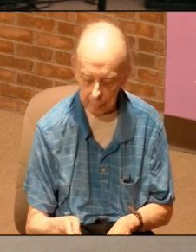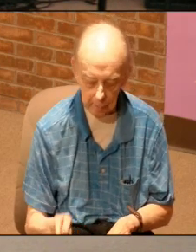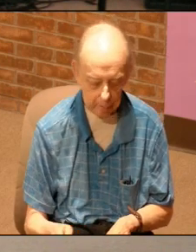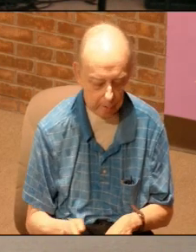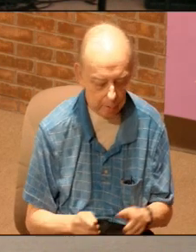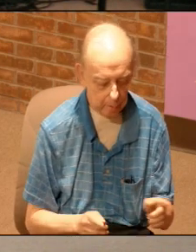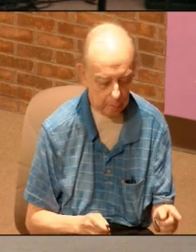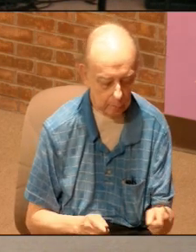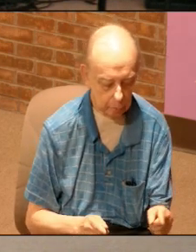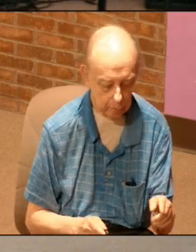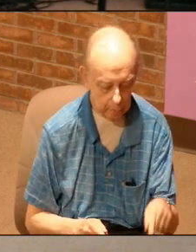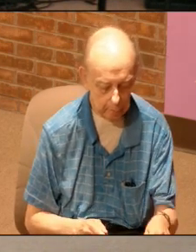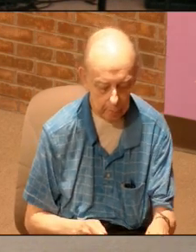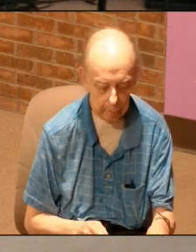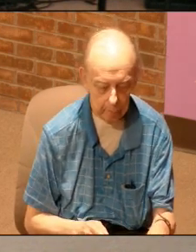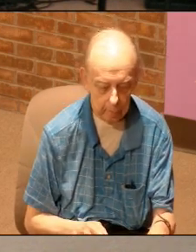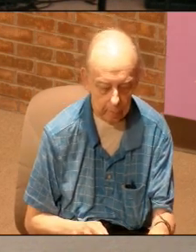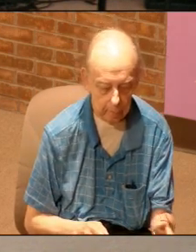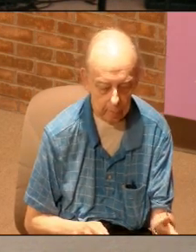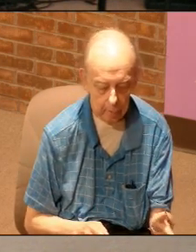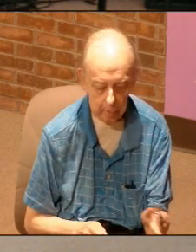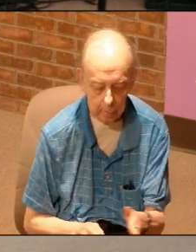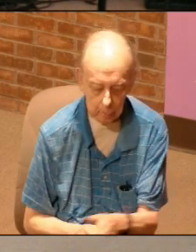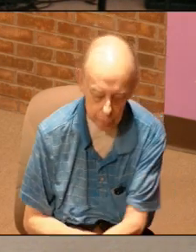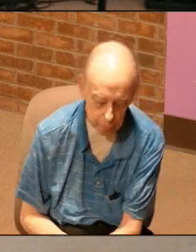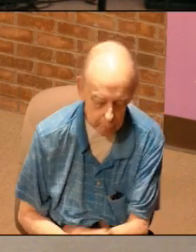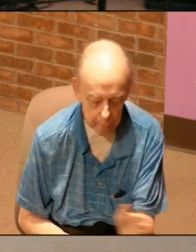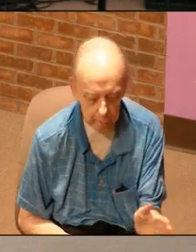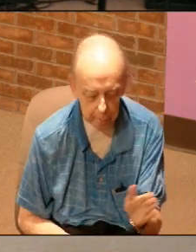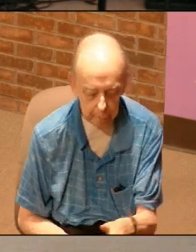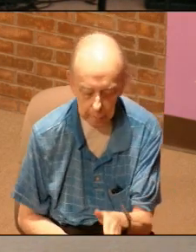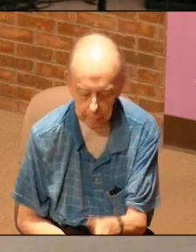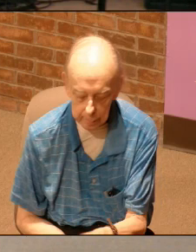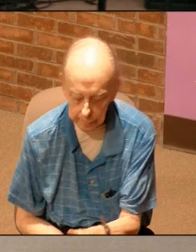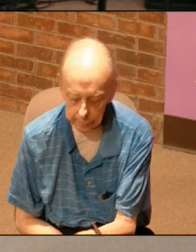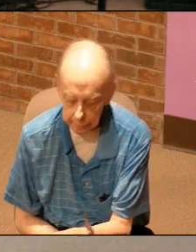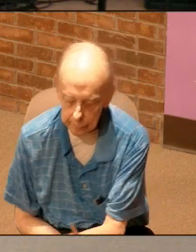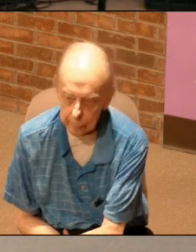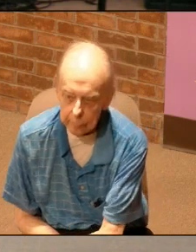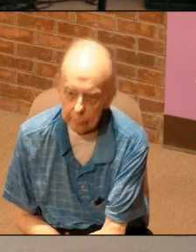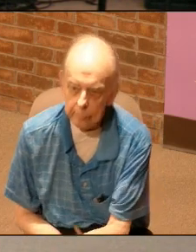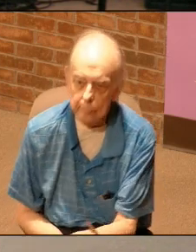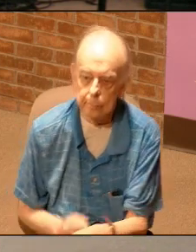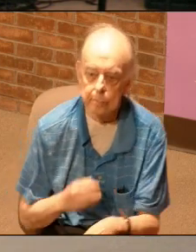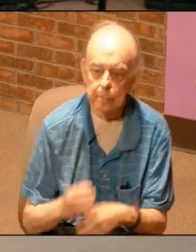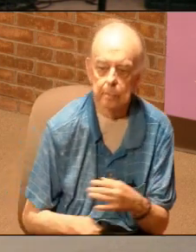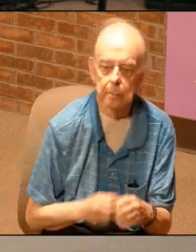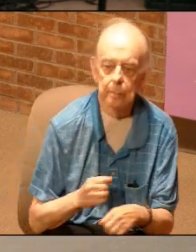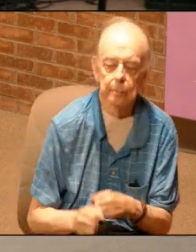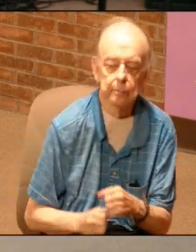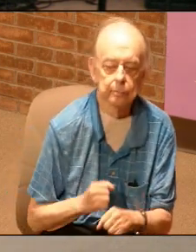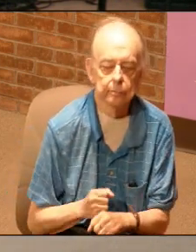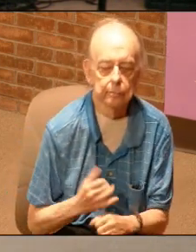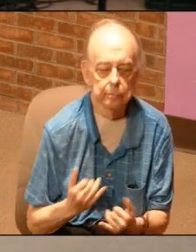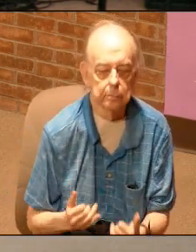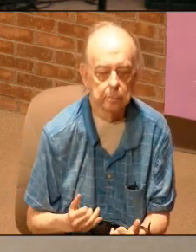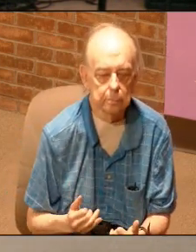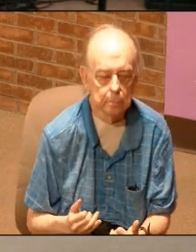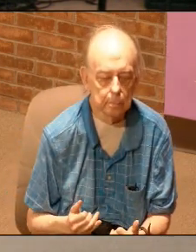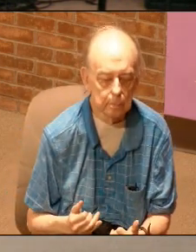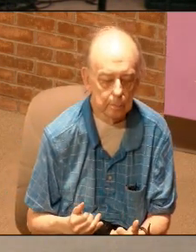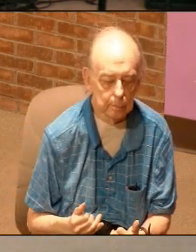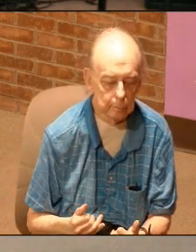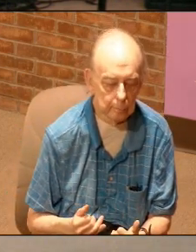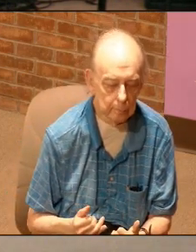knocked over one, and they all fell. So over the next 10 years,